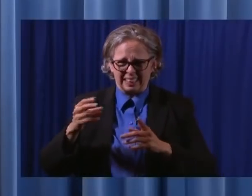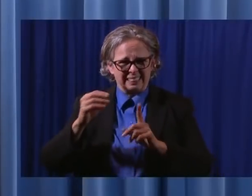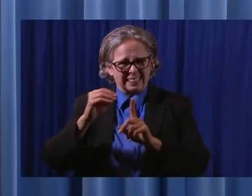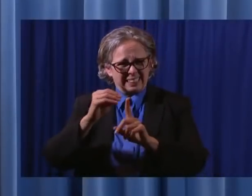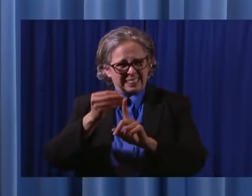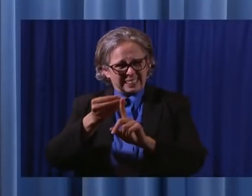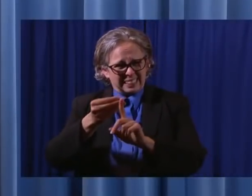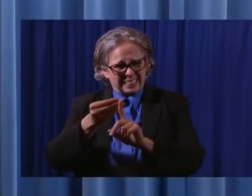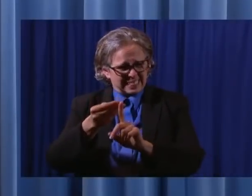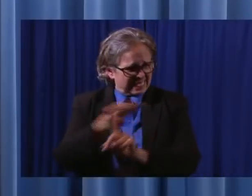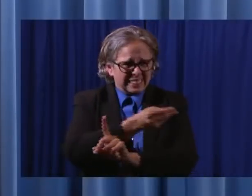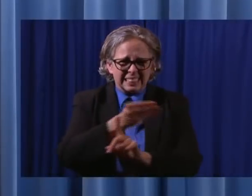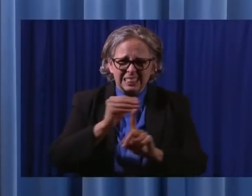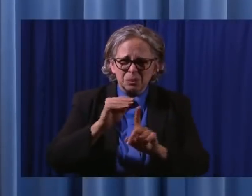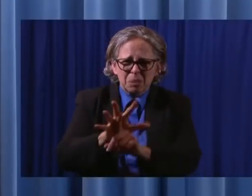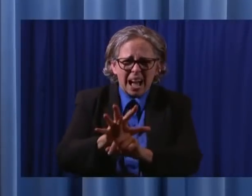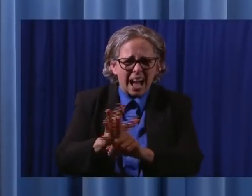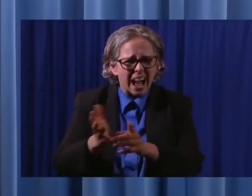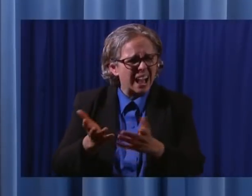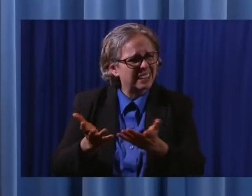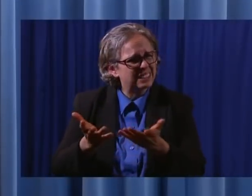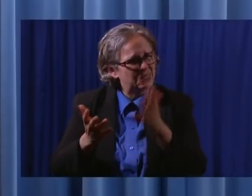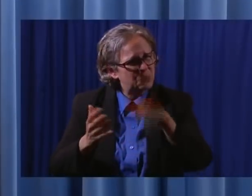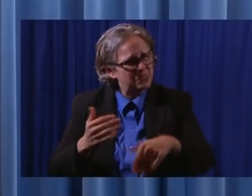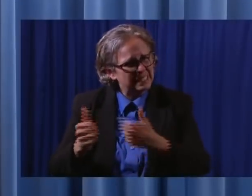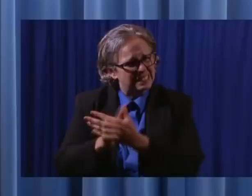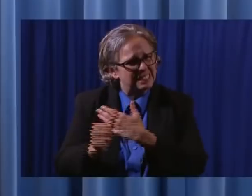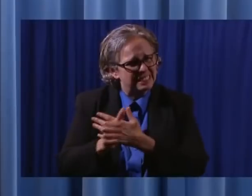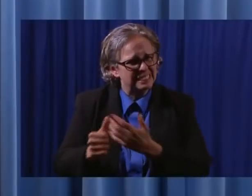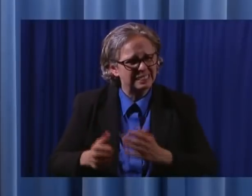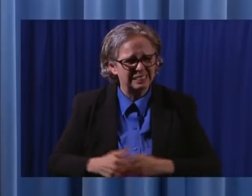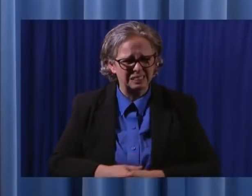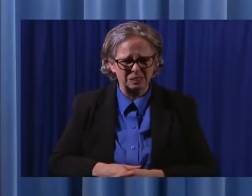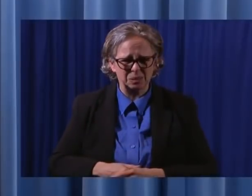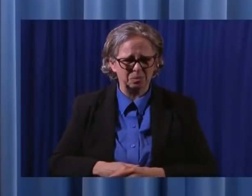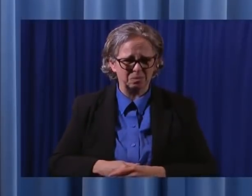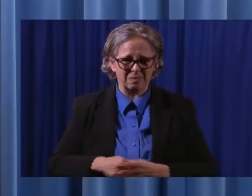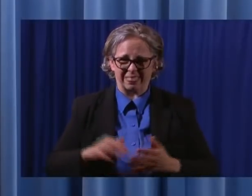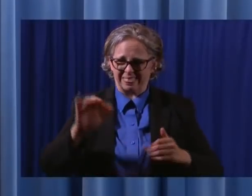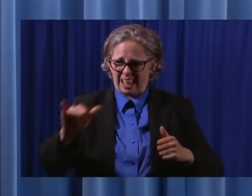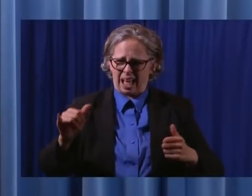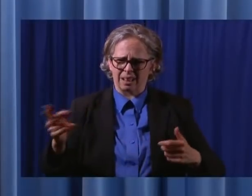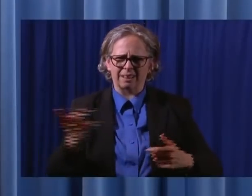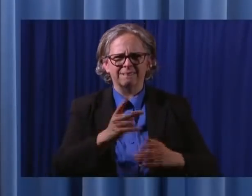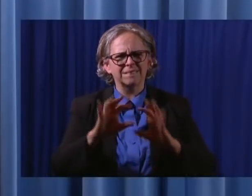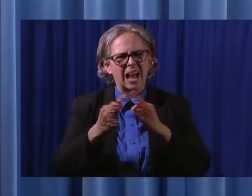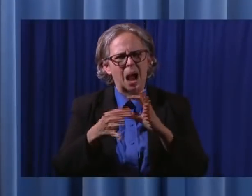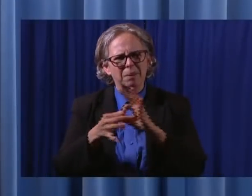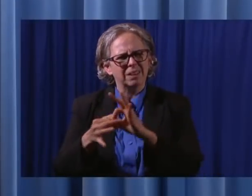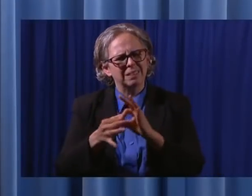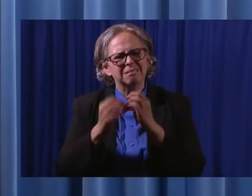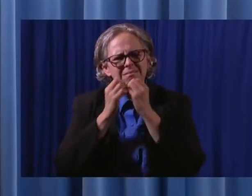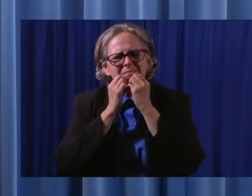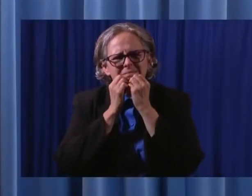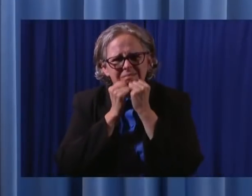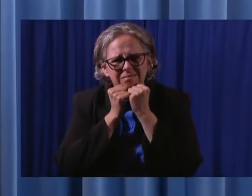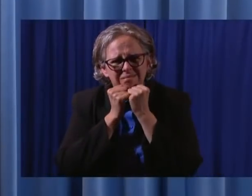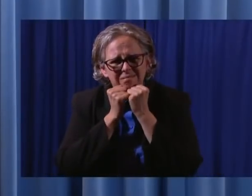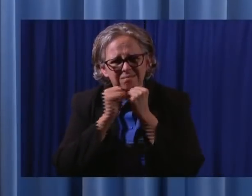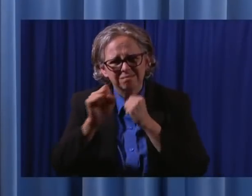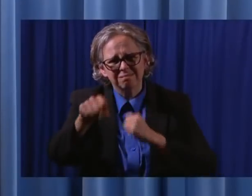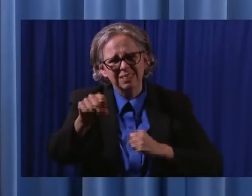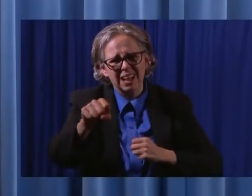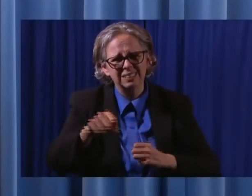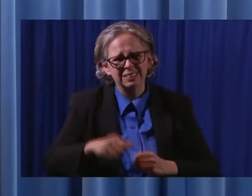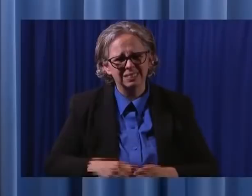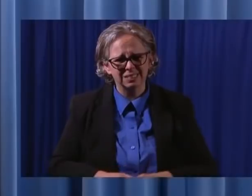on the other hand, you know, I know Ursel has told me the number of people she's talked to, and I've talked to some, she's